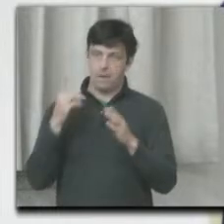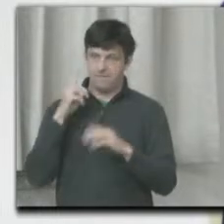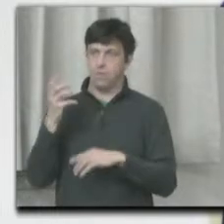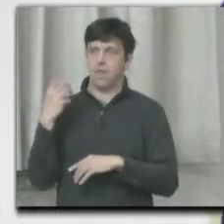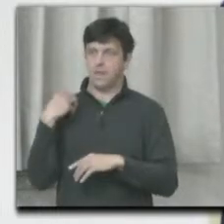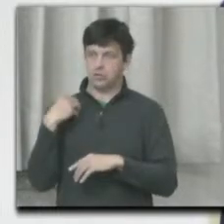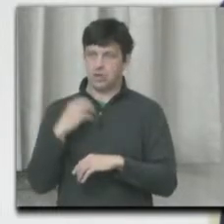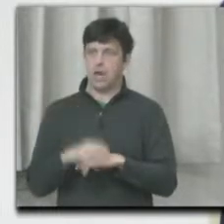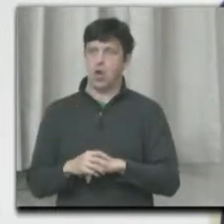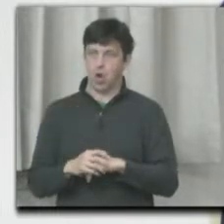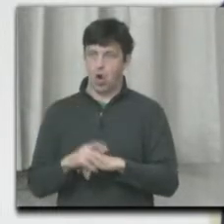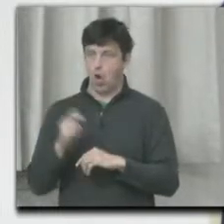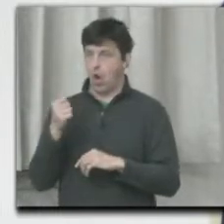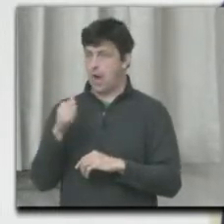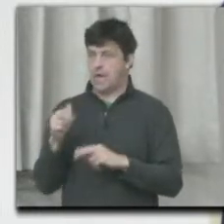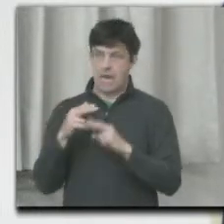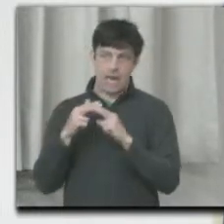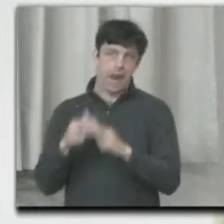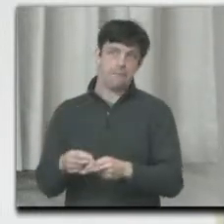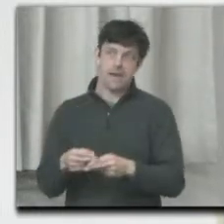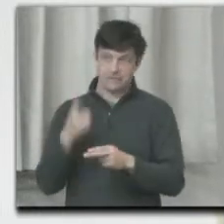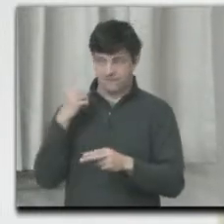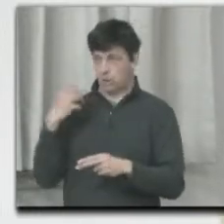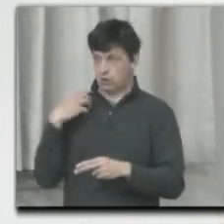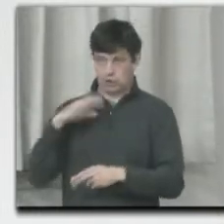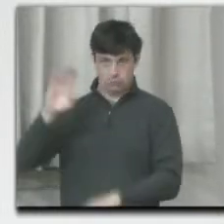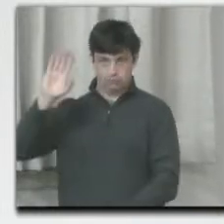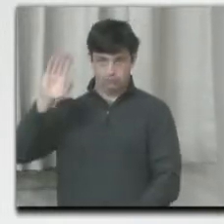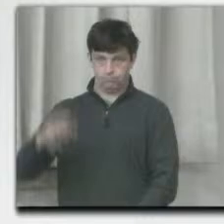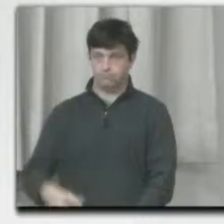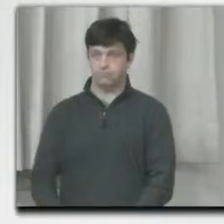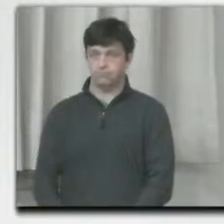chair. Are there any nominations for chair?